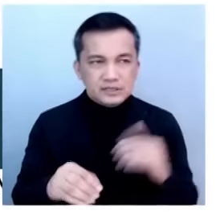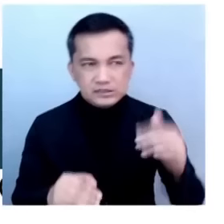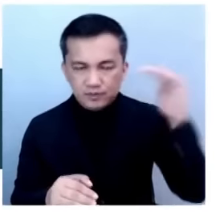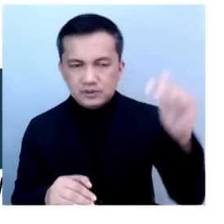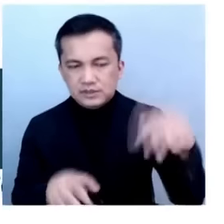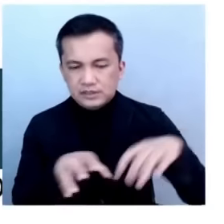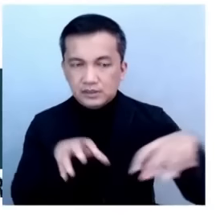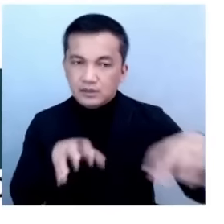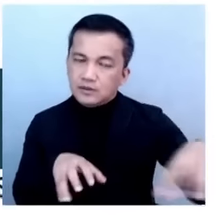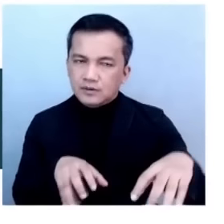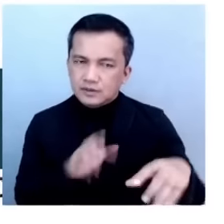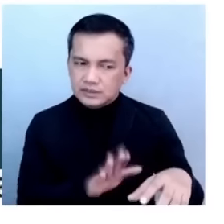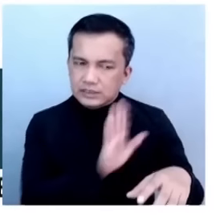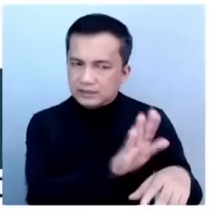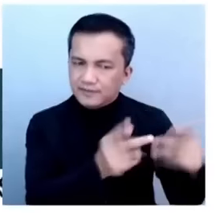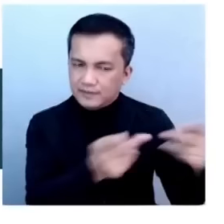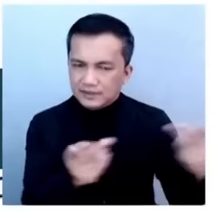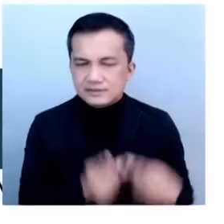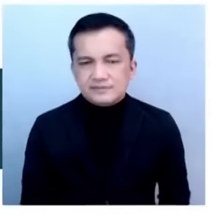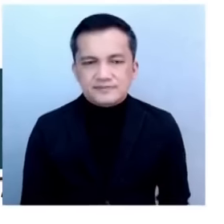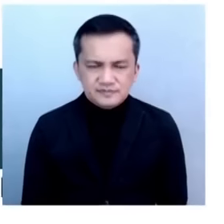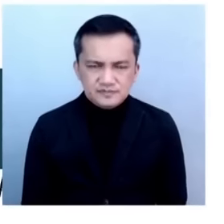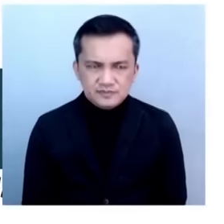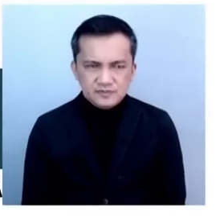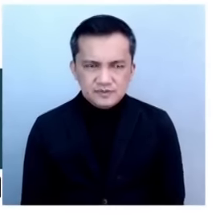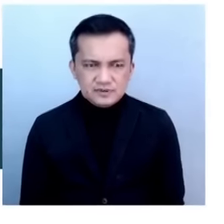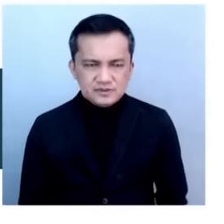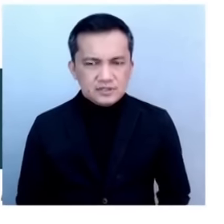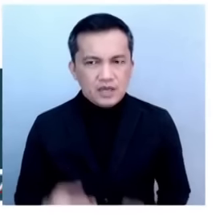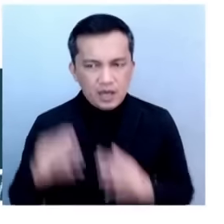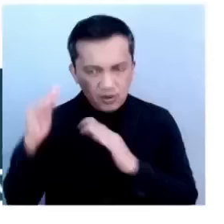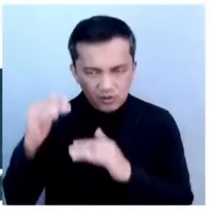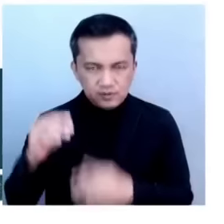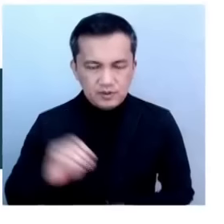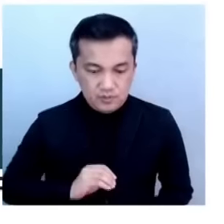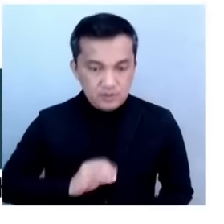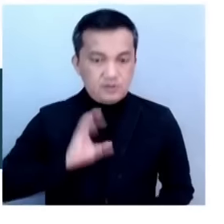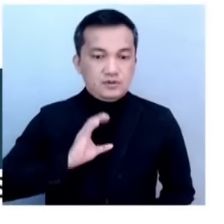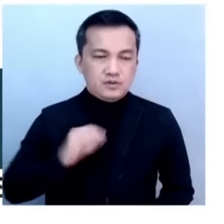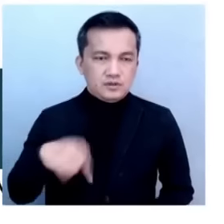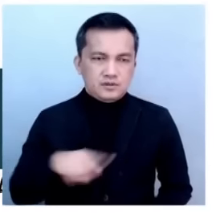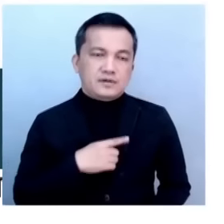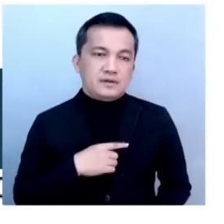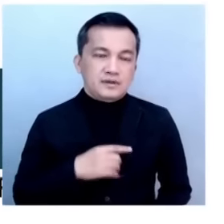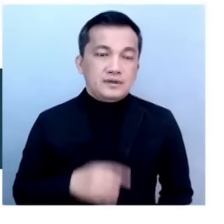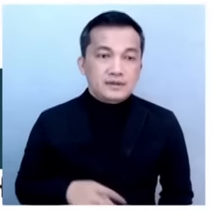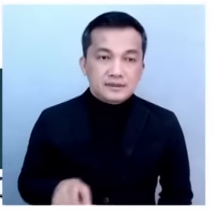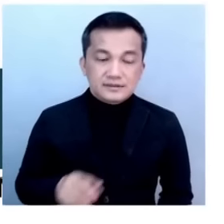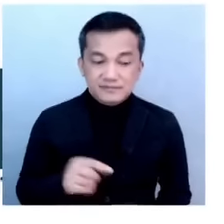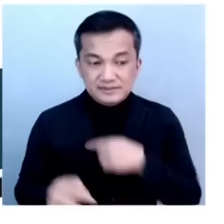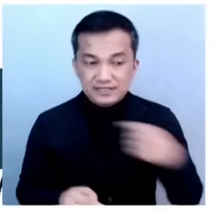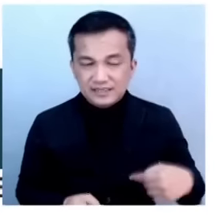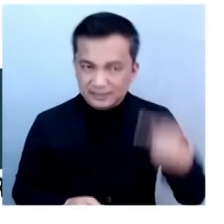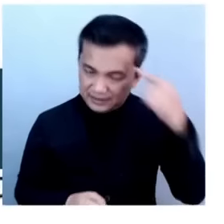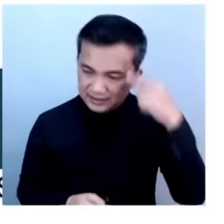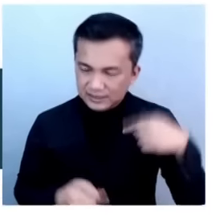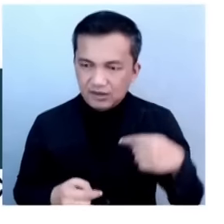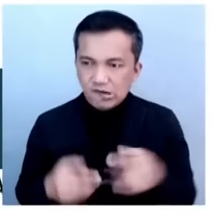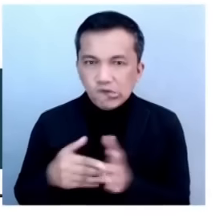neighborhood in her place. And sana lumakas ang loob natin lalo dahil, well, China probably thinks we are the weak